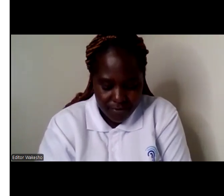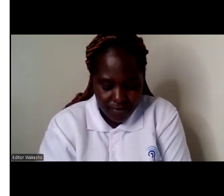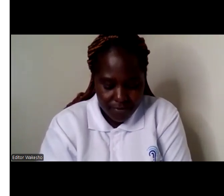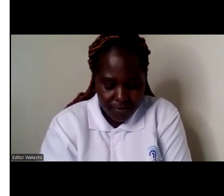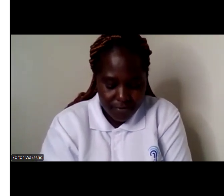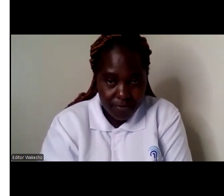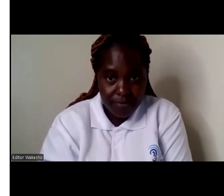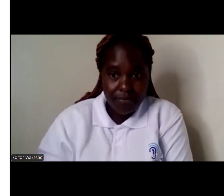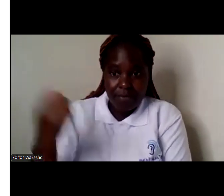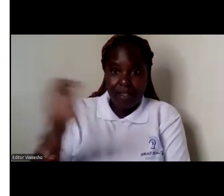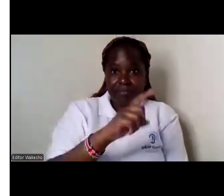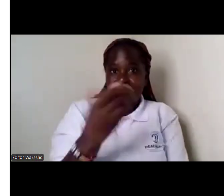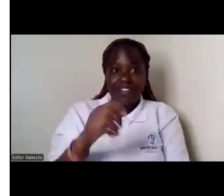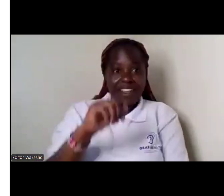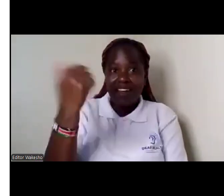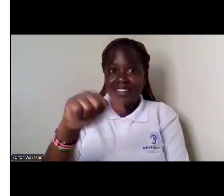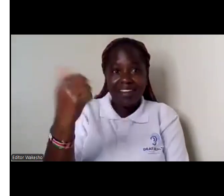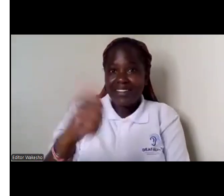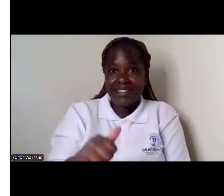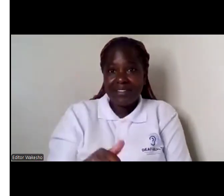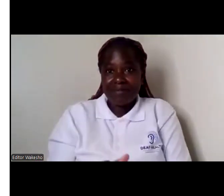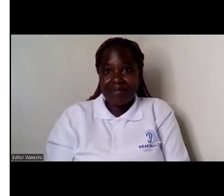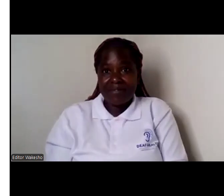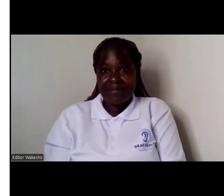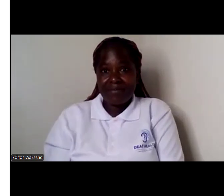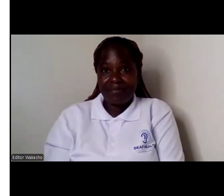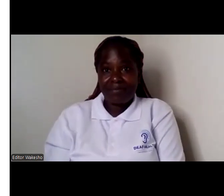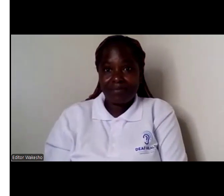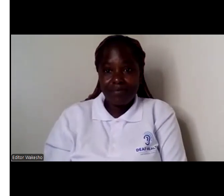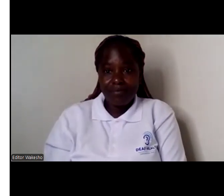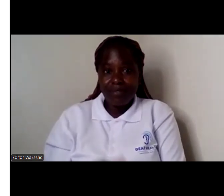Any other myth? Maybe you don't have clarification before we finish.